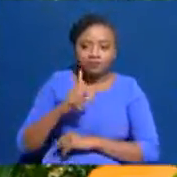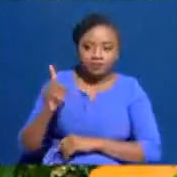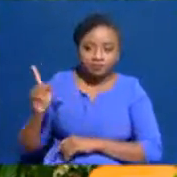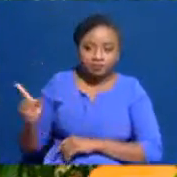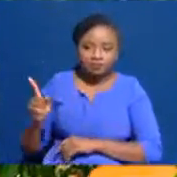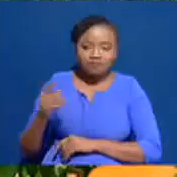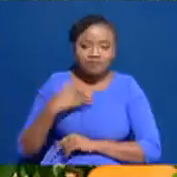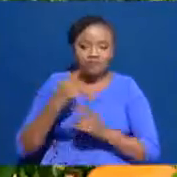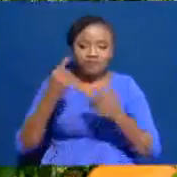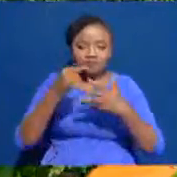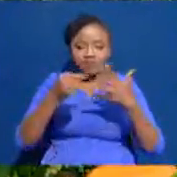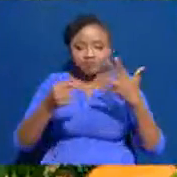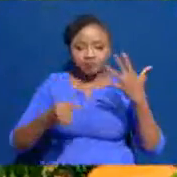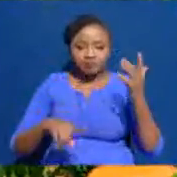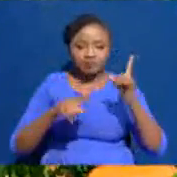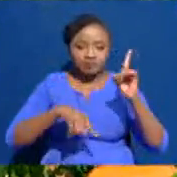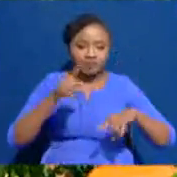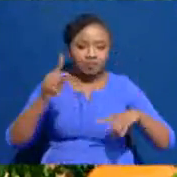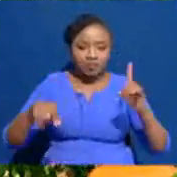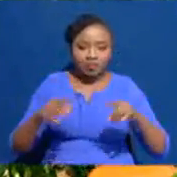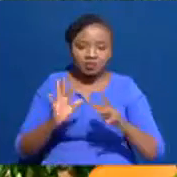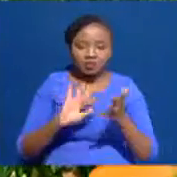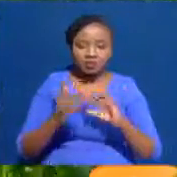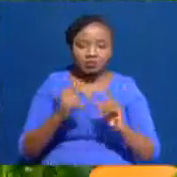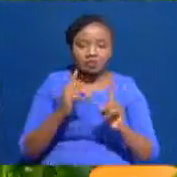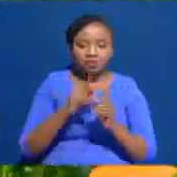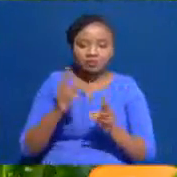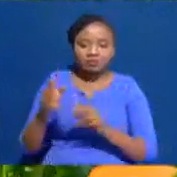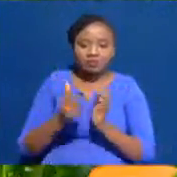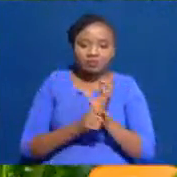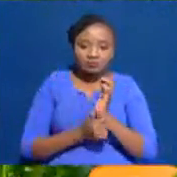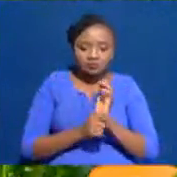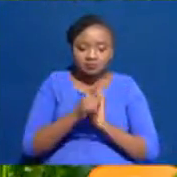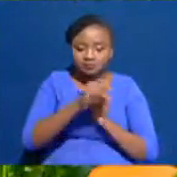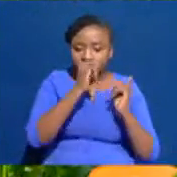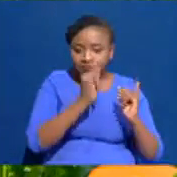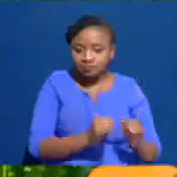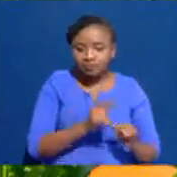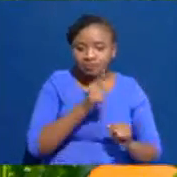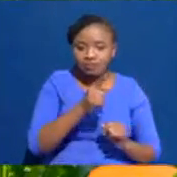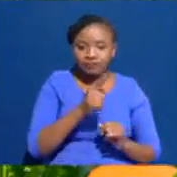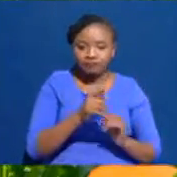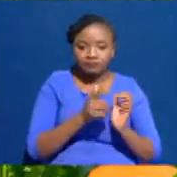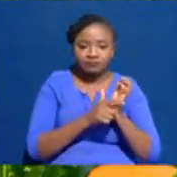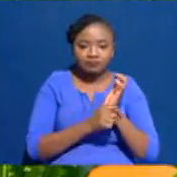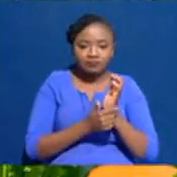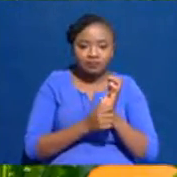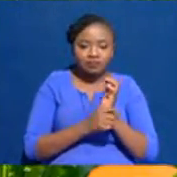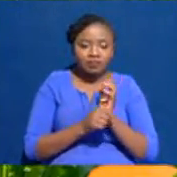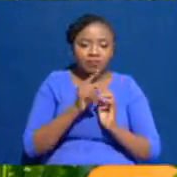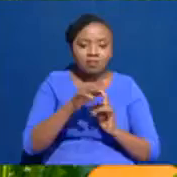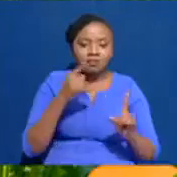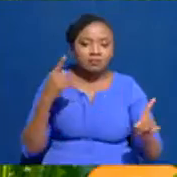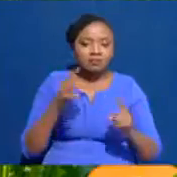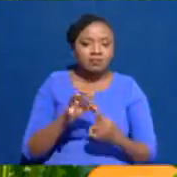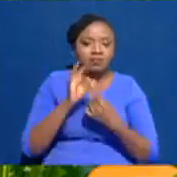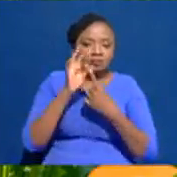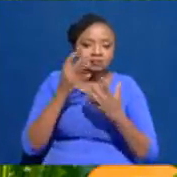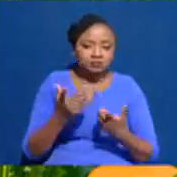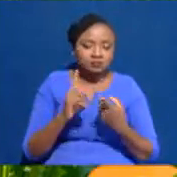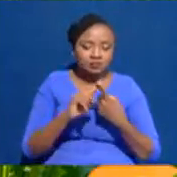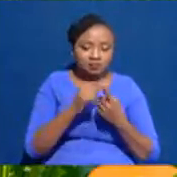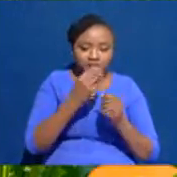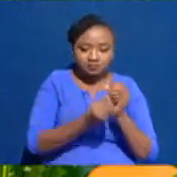a number of advantages over the normal maize. So this variety is able to mature very